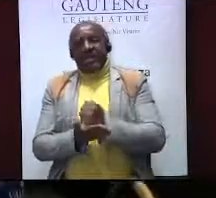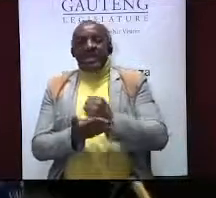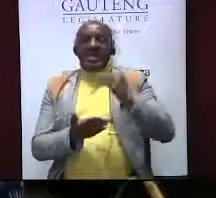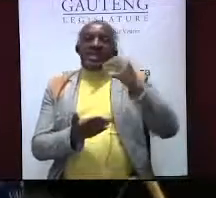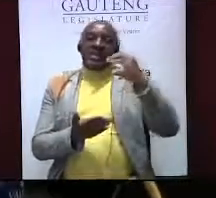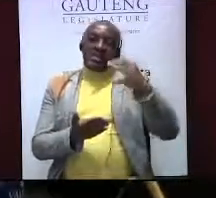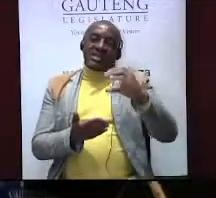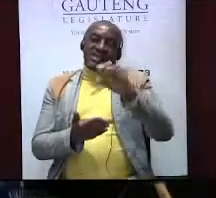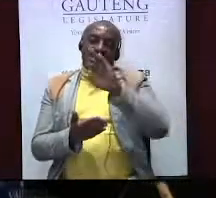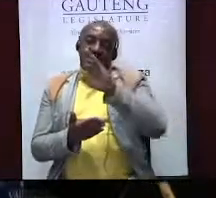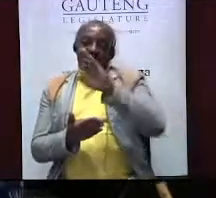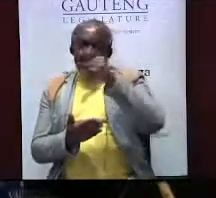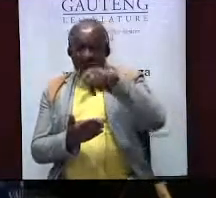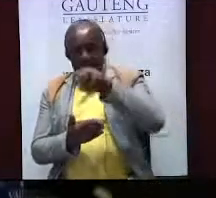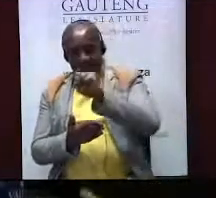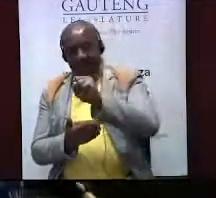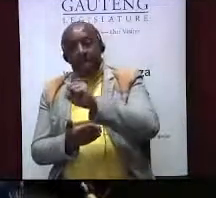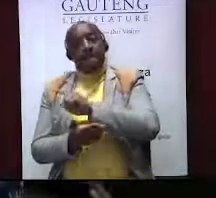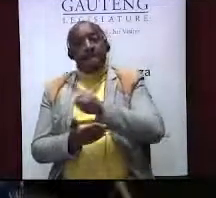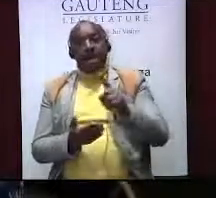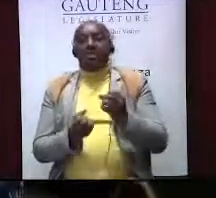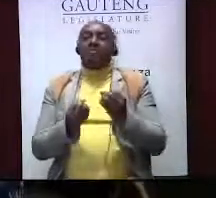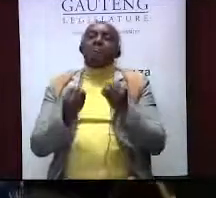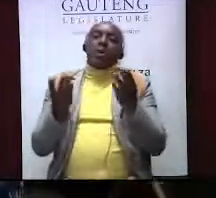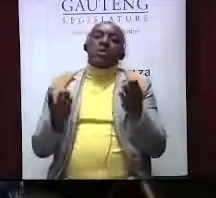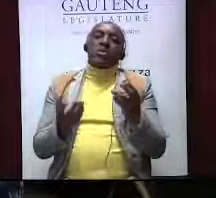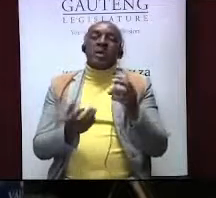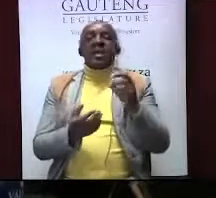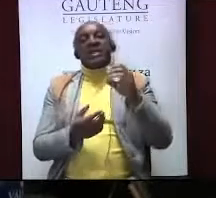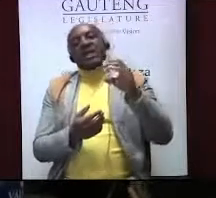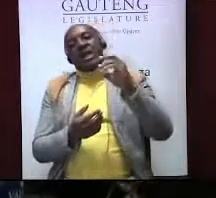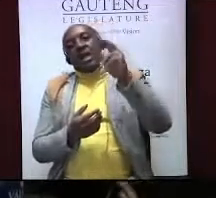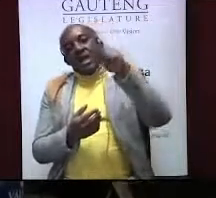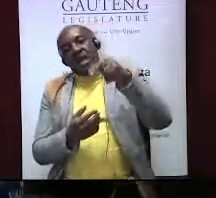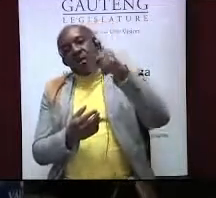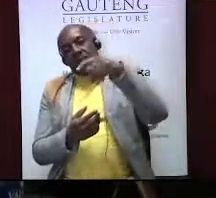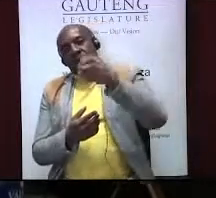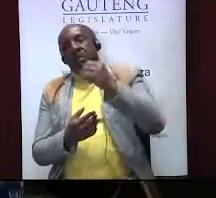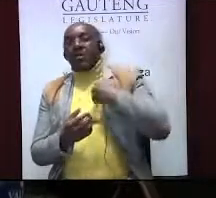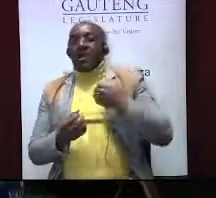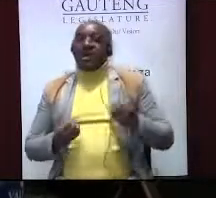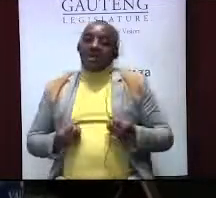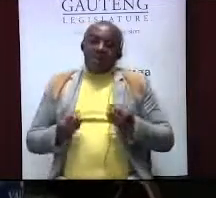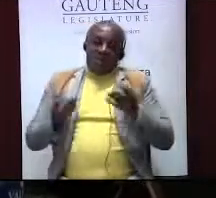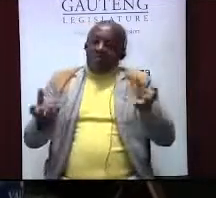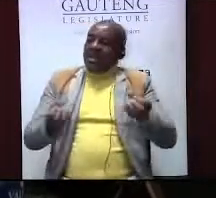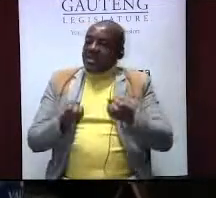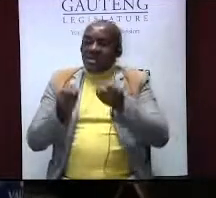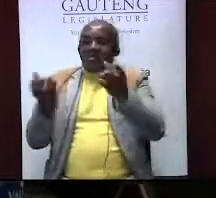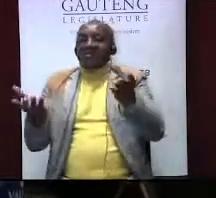as NPOs. We offer services roughly,